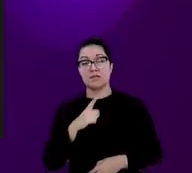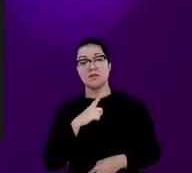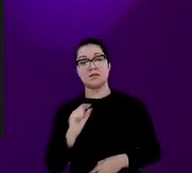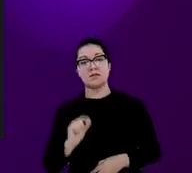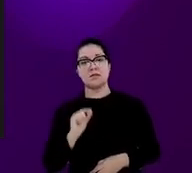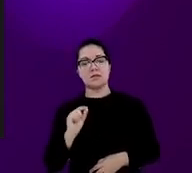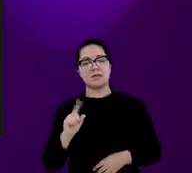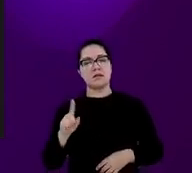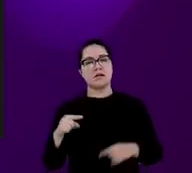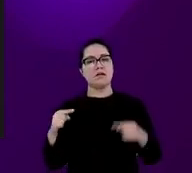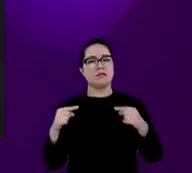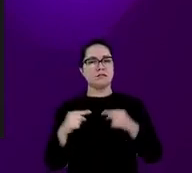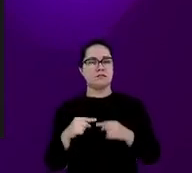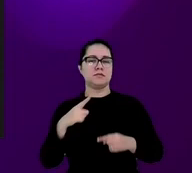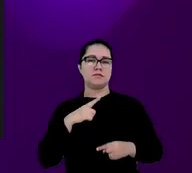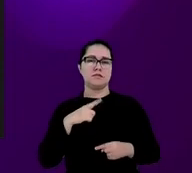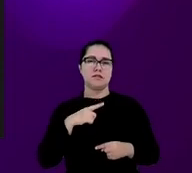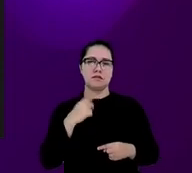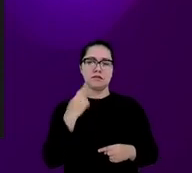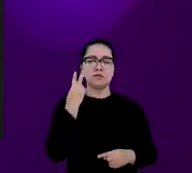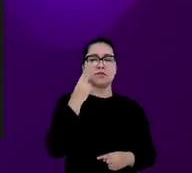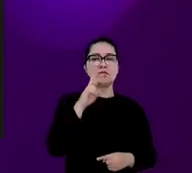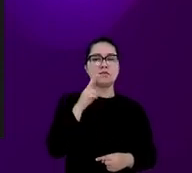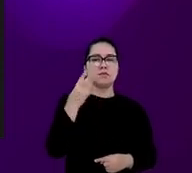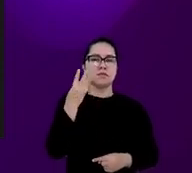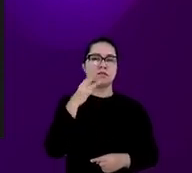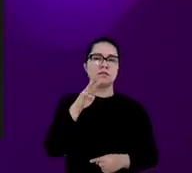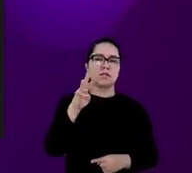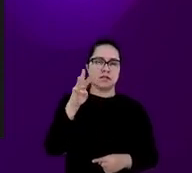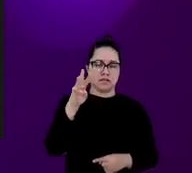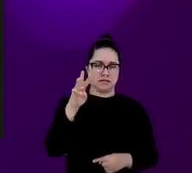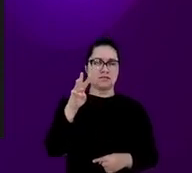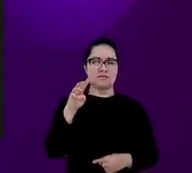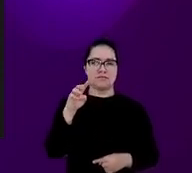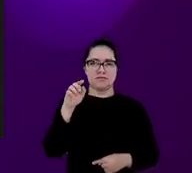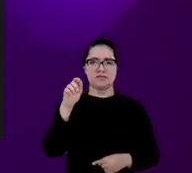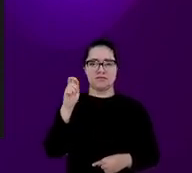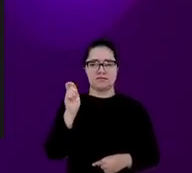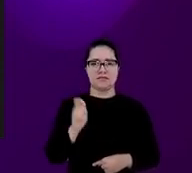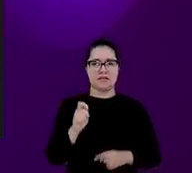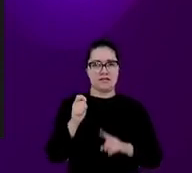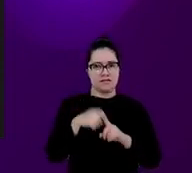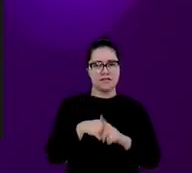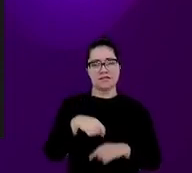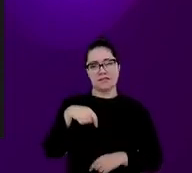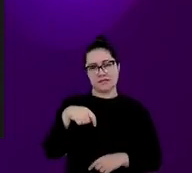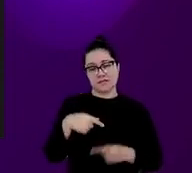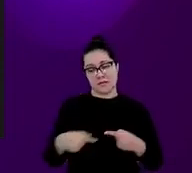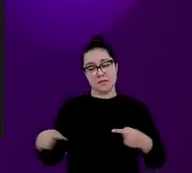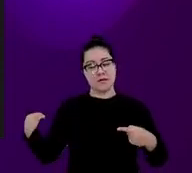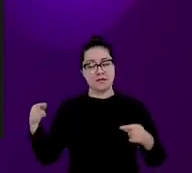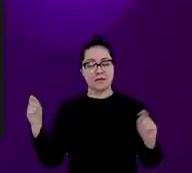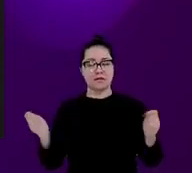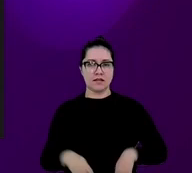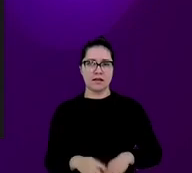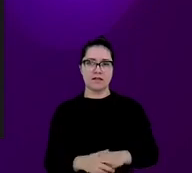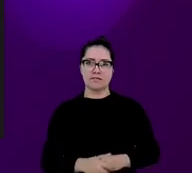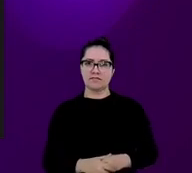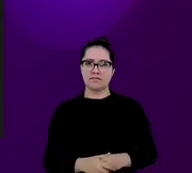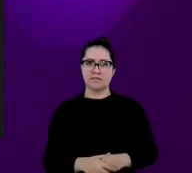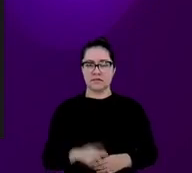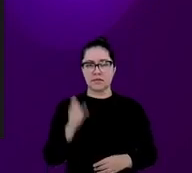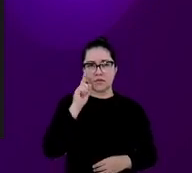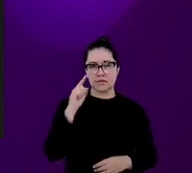it's not just go there and make every day and it will work better. Probably there is some type